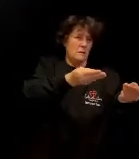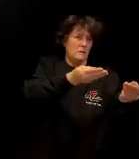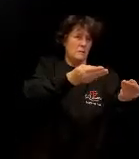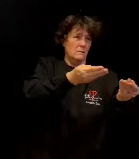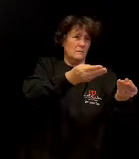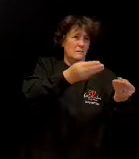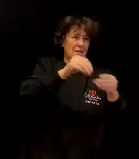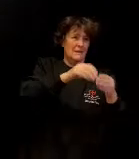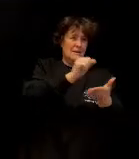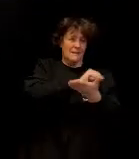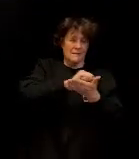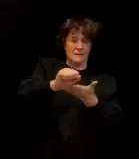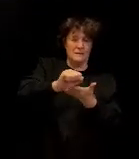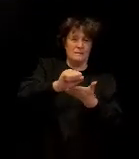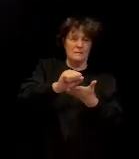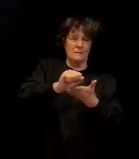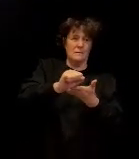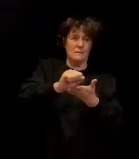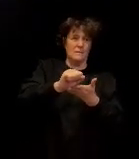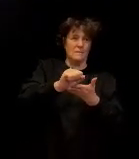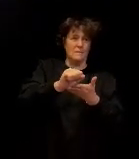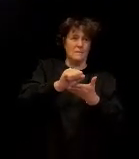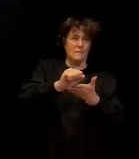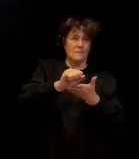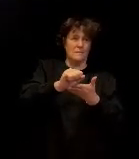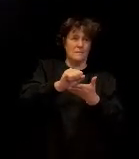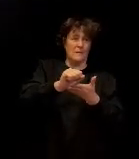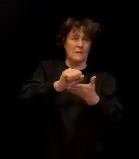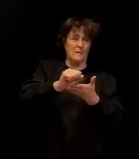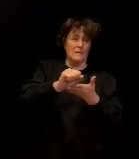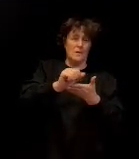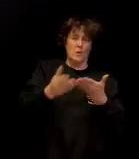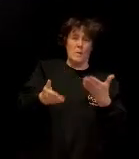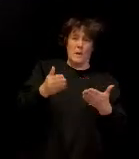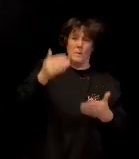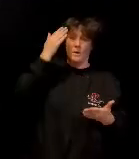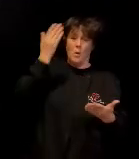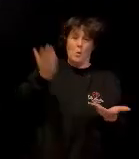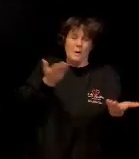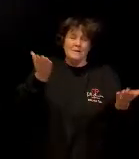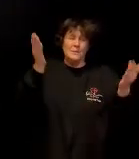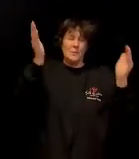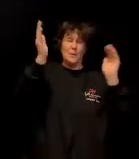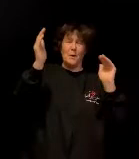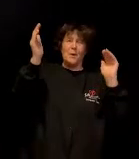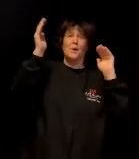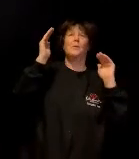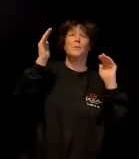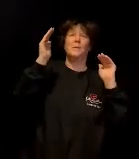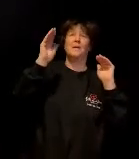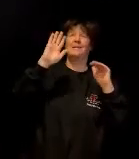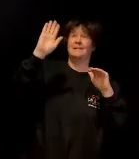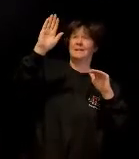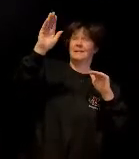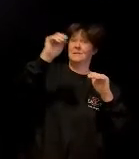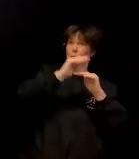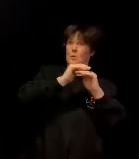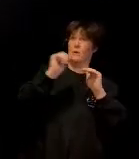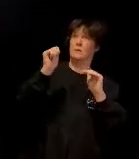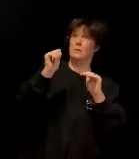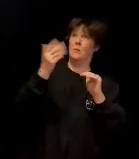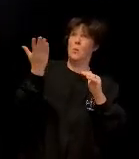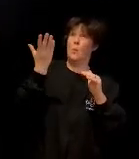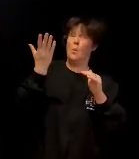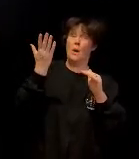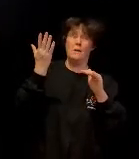saints." The eyes of your understanding being enlightened, that ye may know what is the hope of his calling, what the